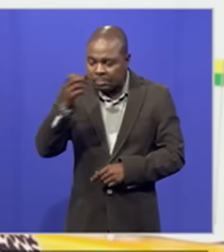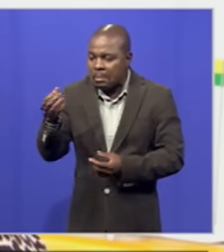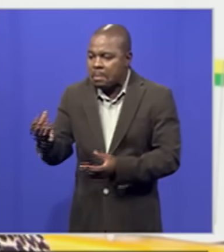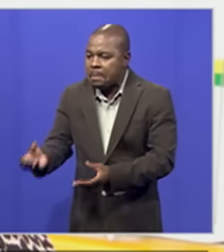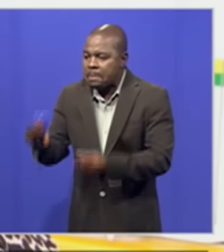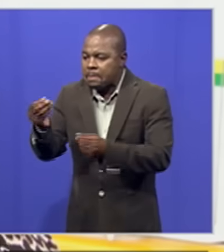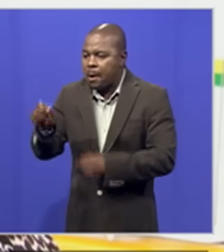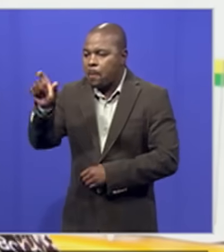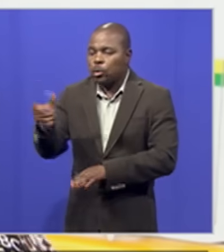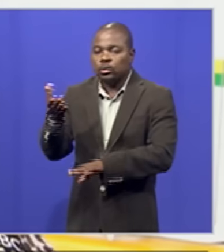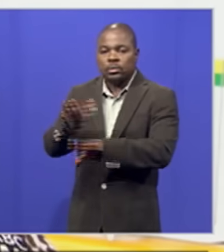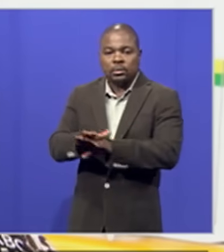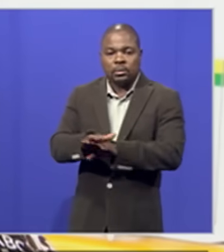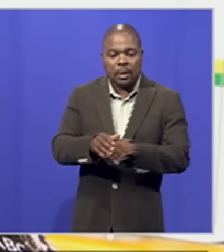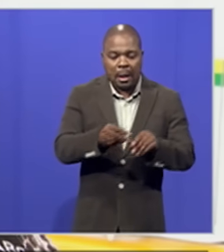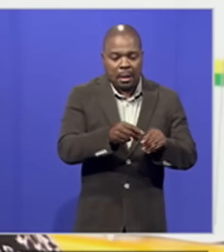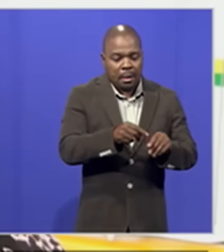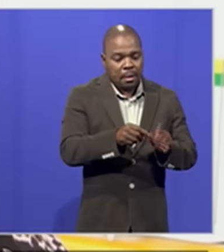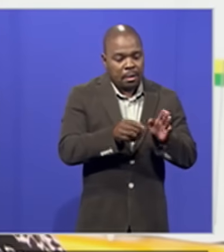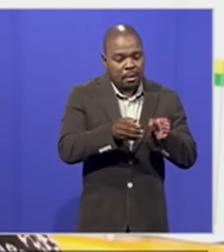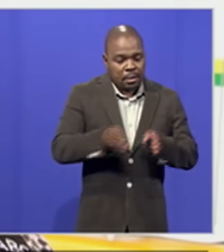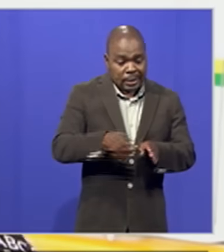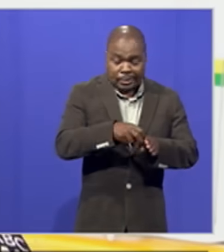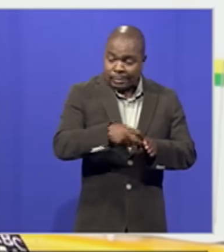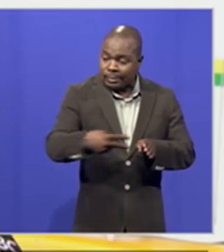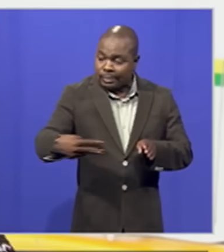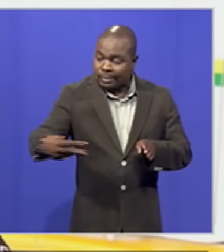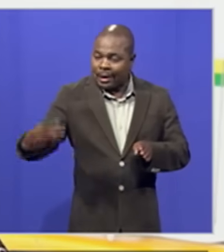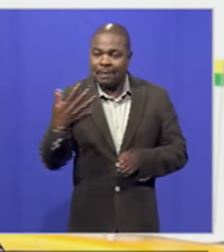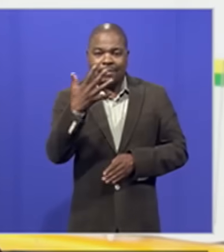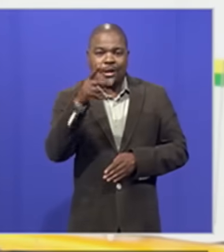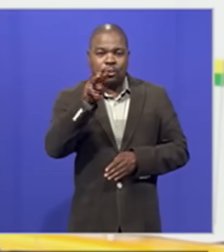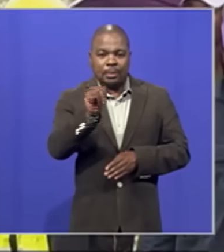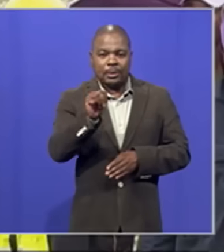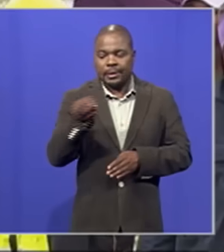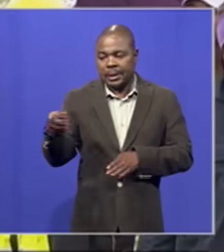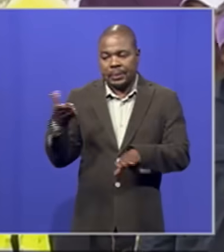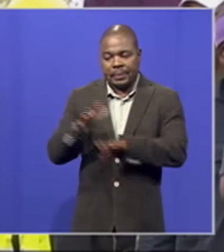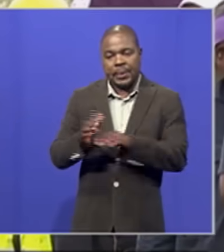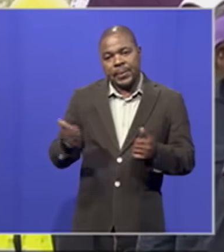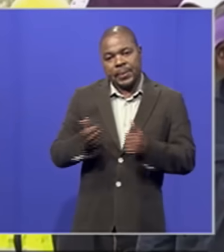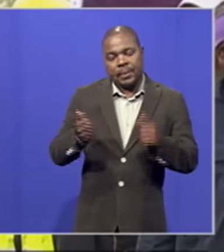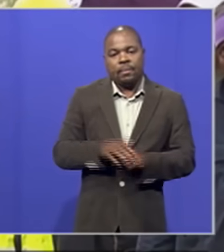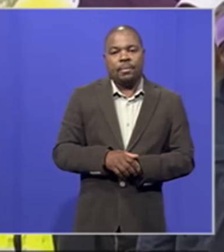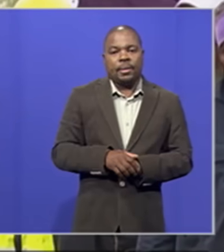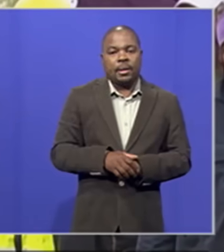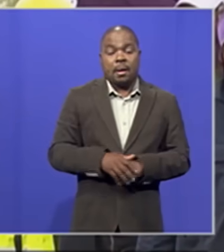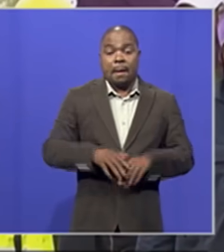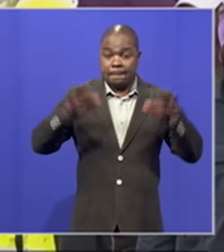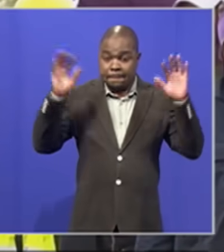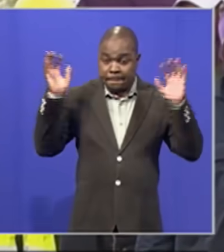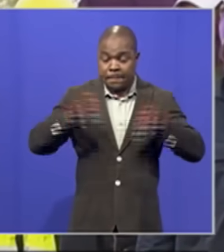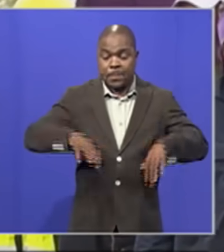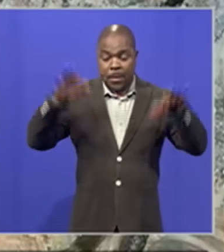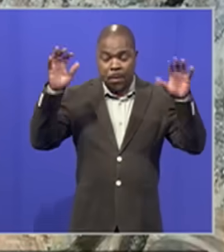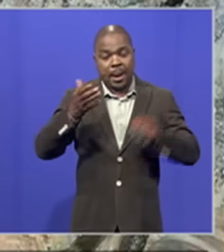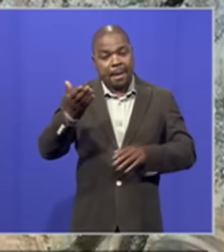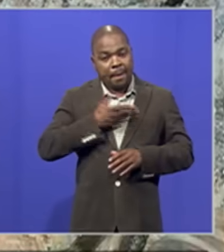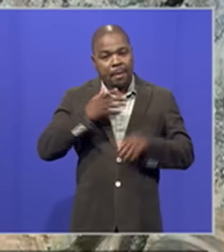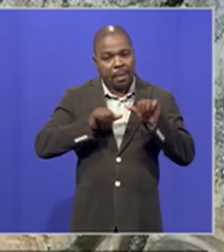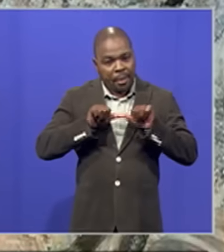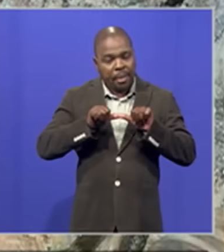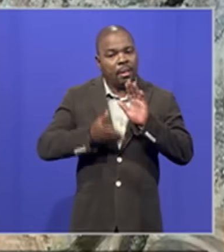kilometers down the stream, and she was already passed on. Go sa le bjalo, pula ye matla e tšwela pele